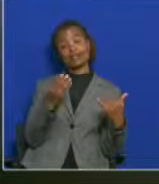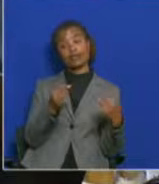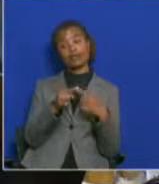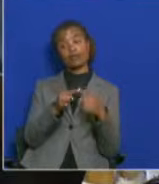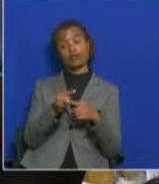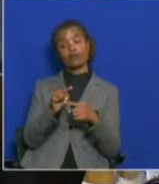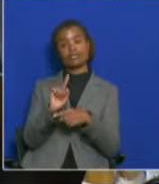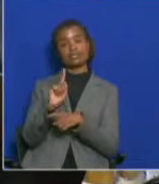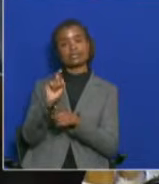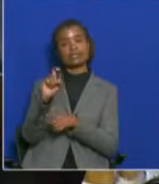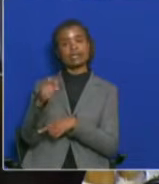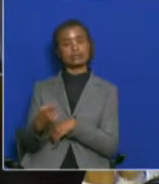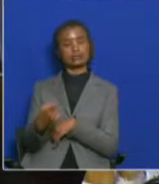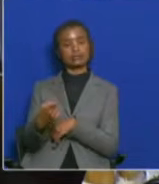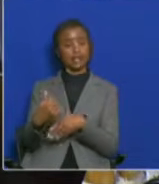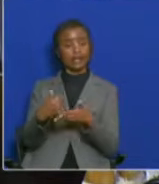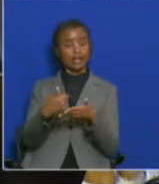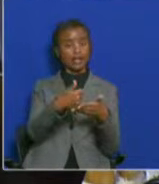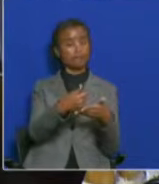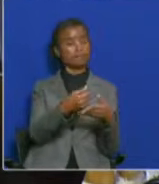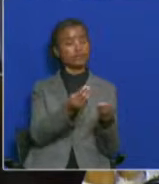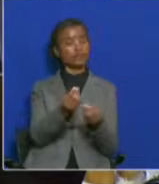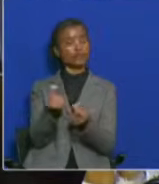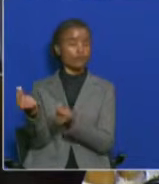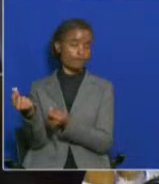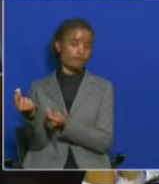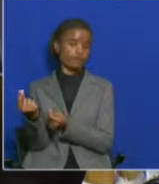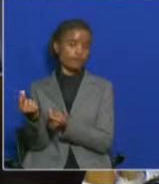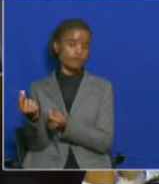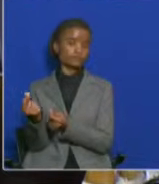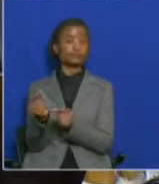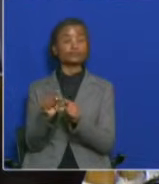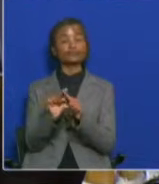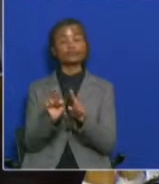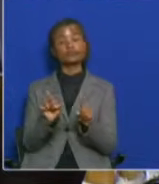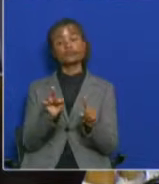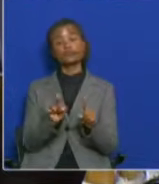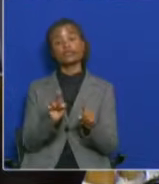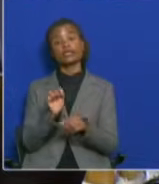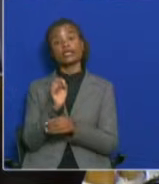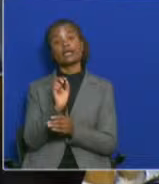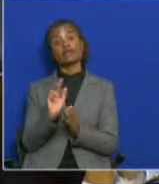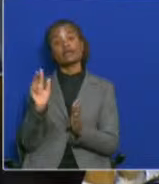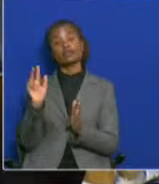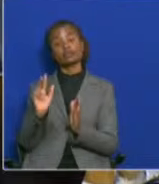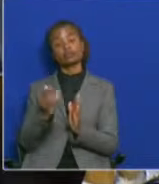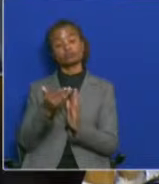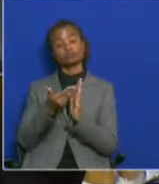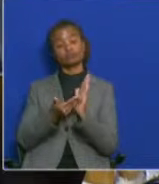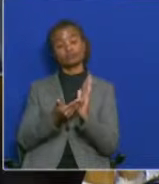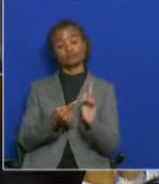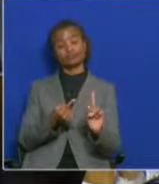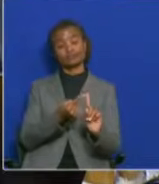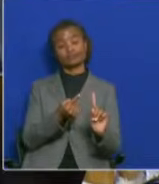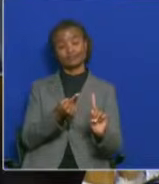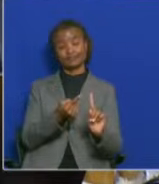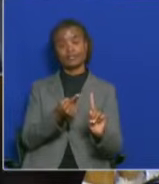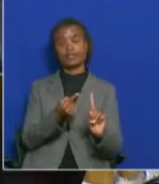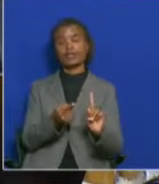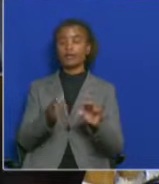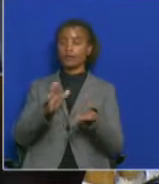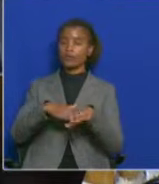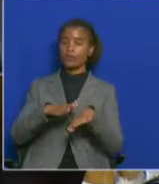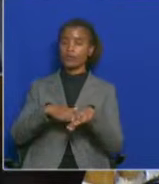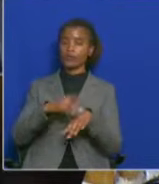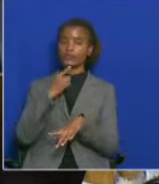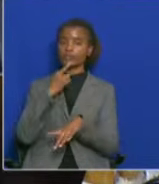But I must also say that in the affidavit, Mr. Mazzotti also says the following, that, and I'll come to it, that he believes he was